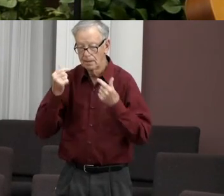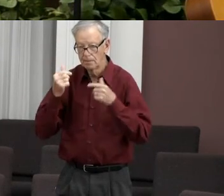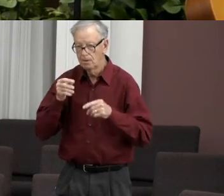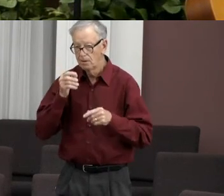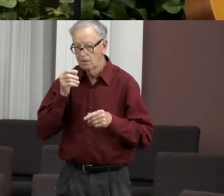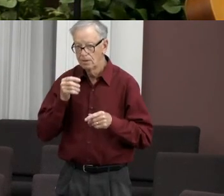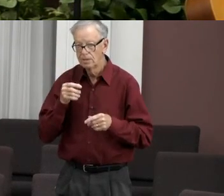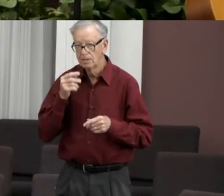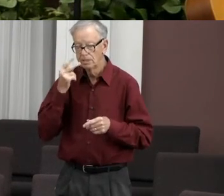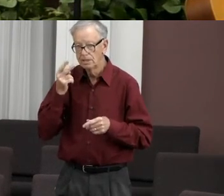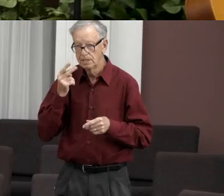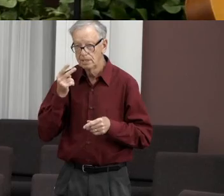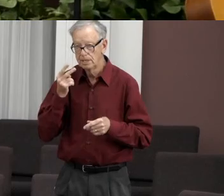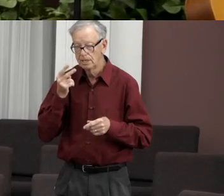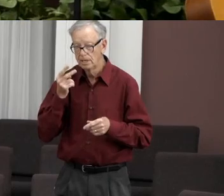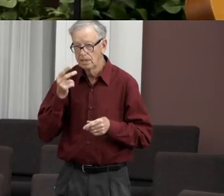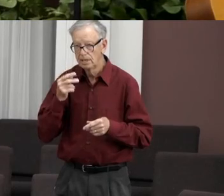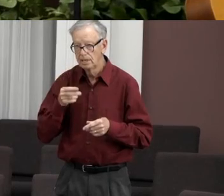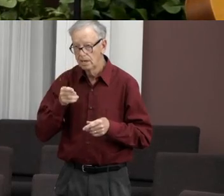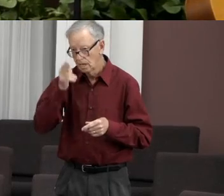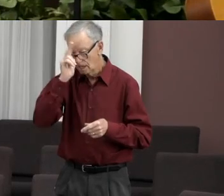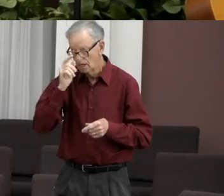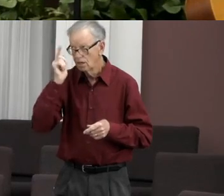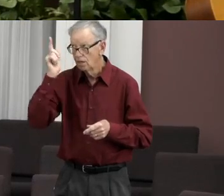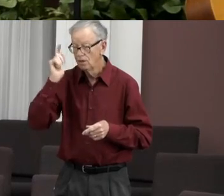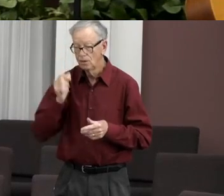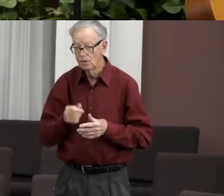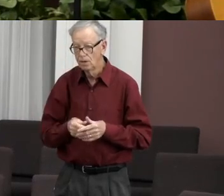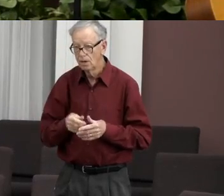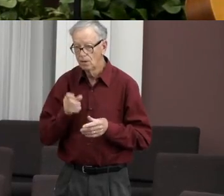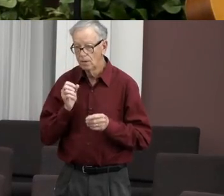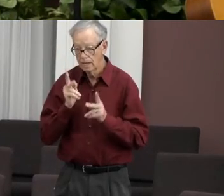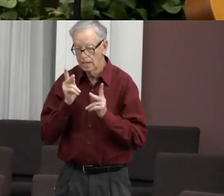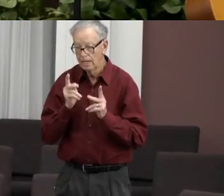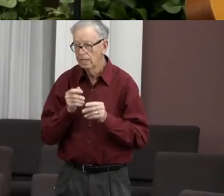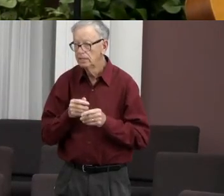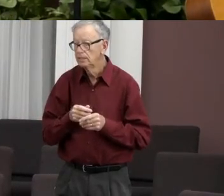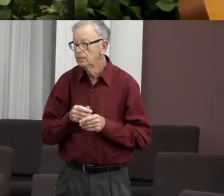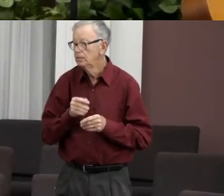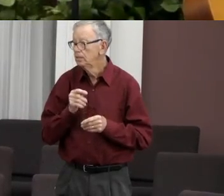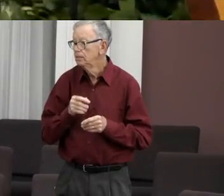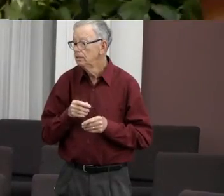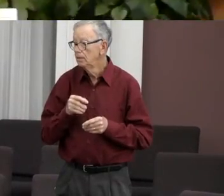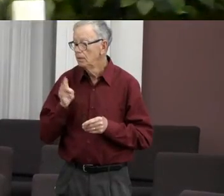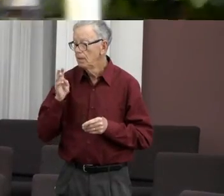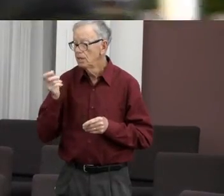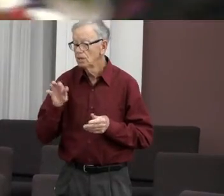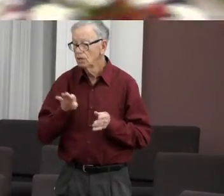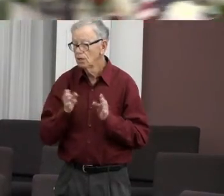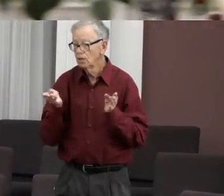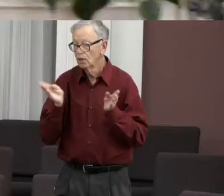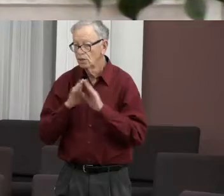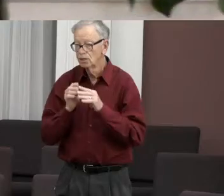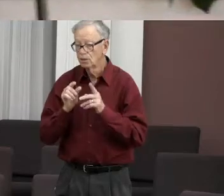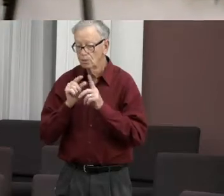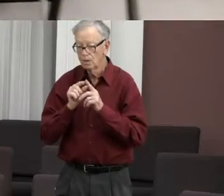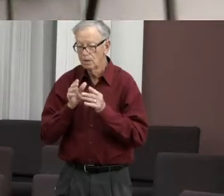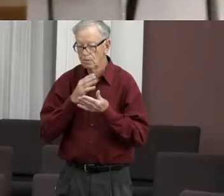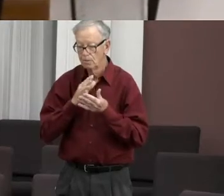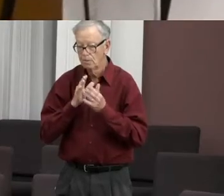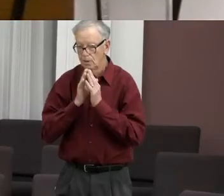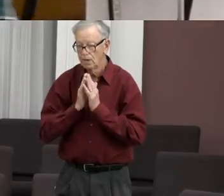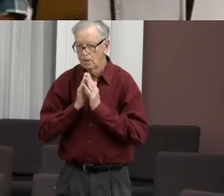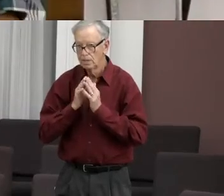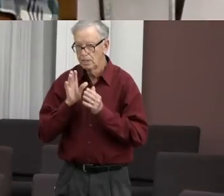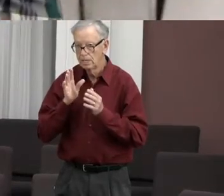impact that it's had on our youth. All right? So Barry's going to close us in a word of prayer, and then we'll sing a chorus as we